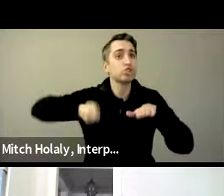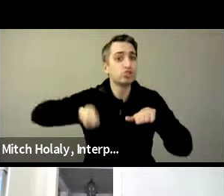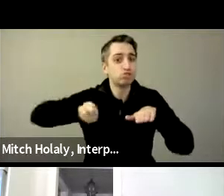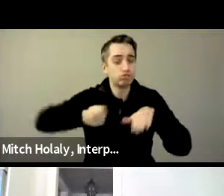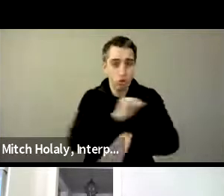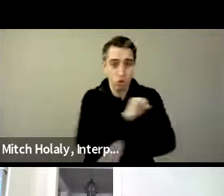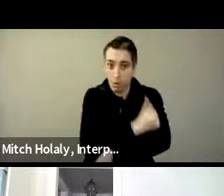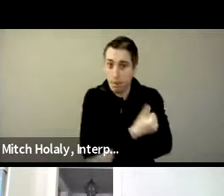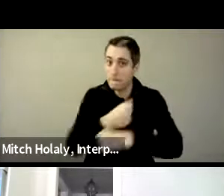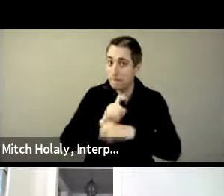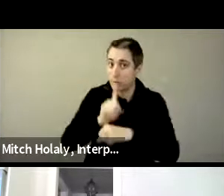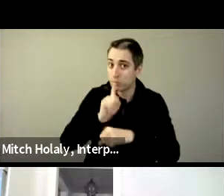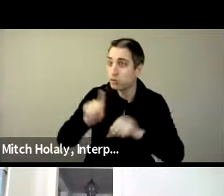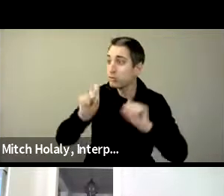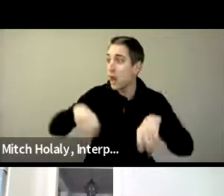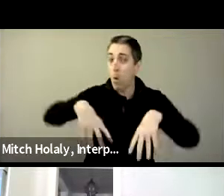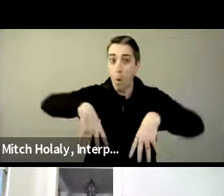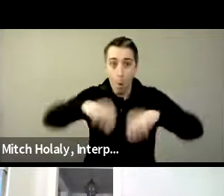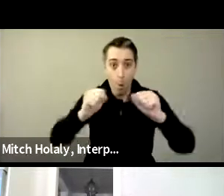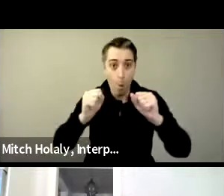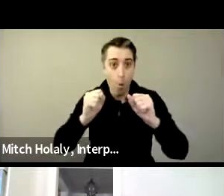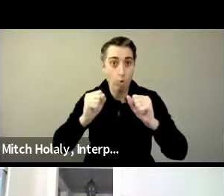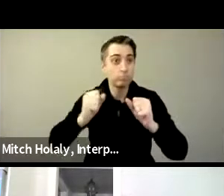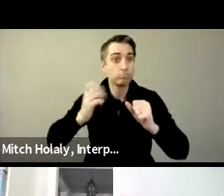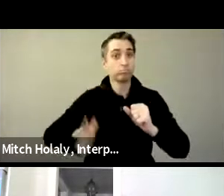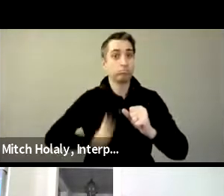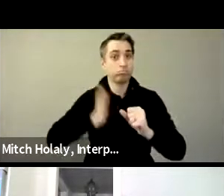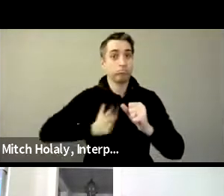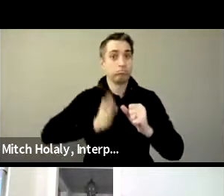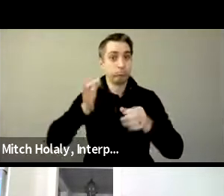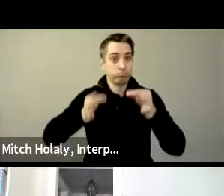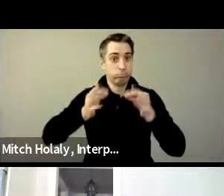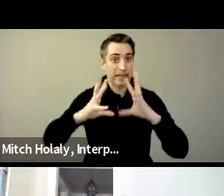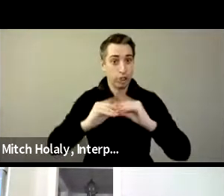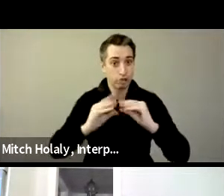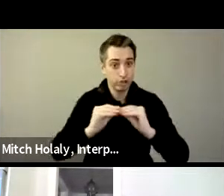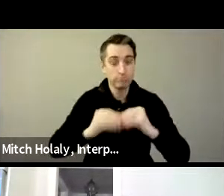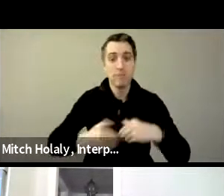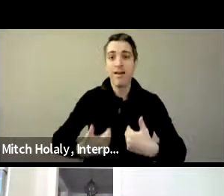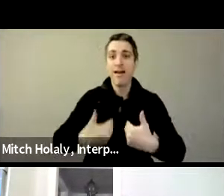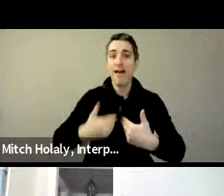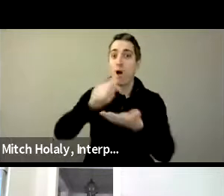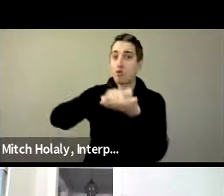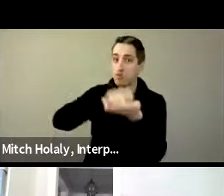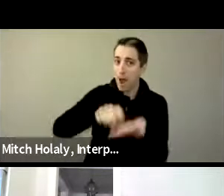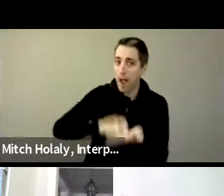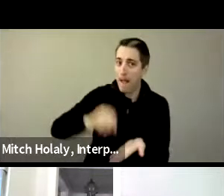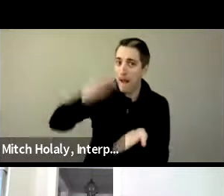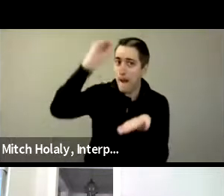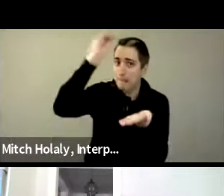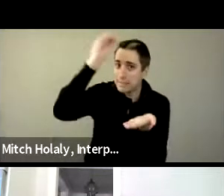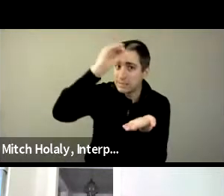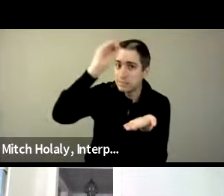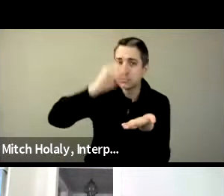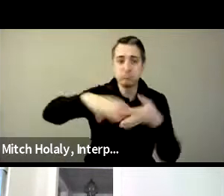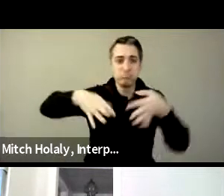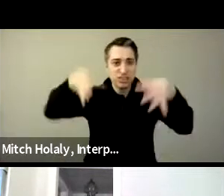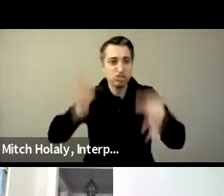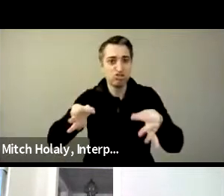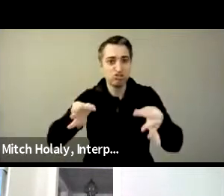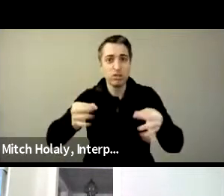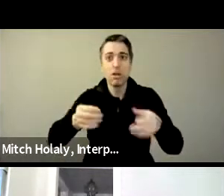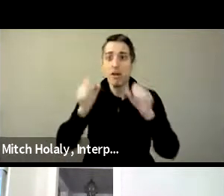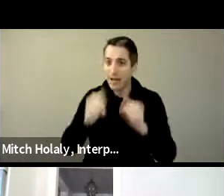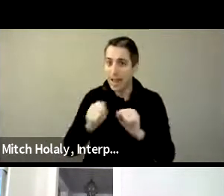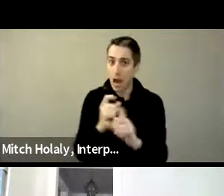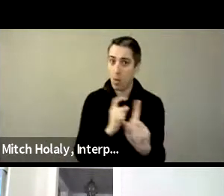to hold hearings, to order opinions and decisions, to award attorney fees for